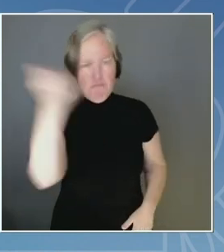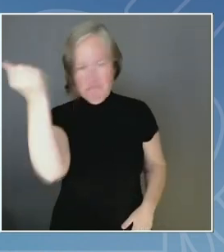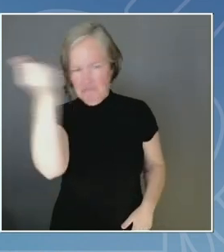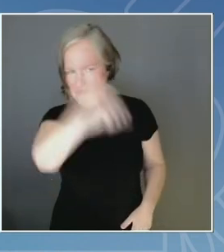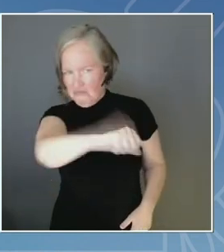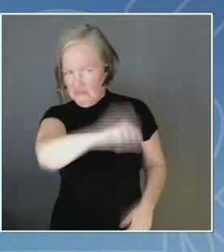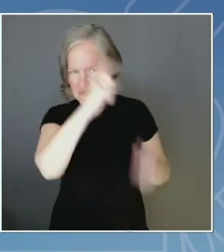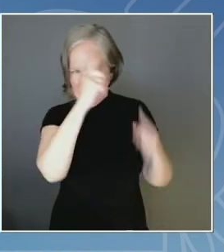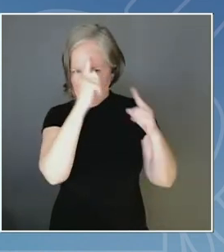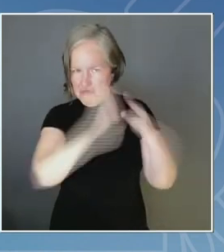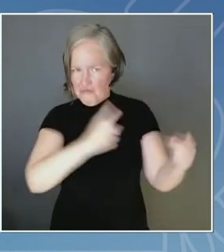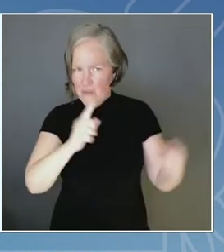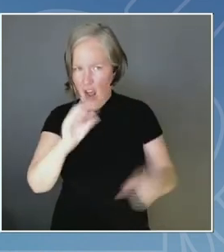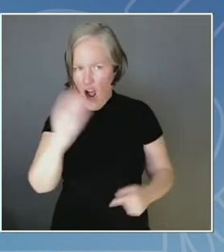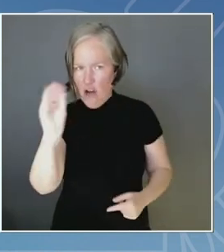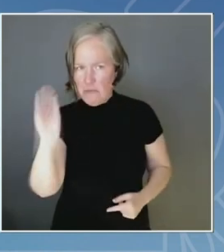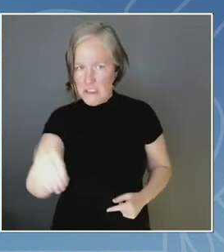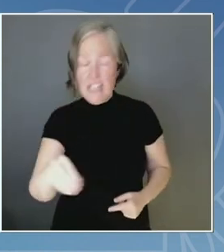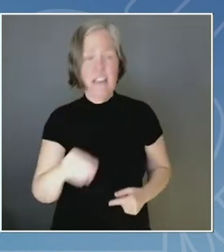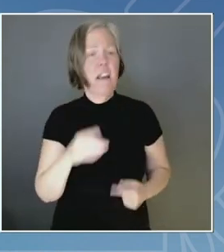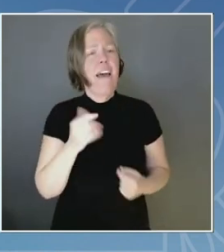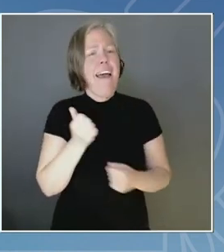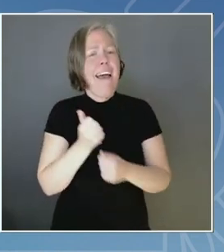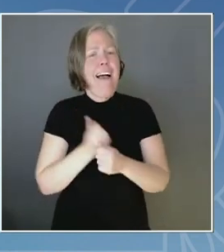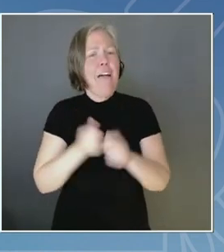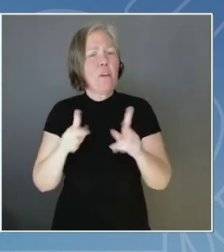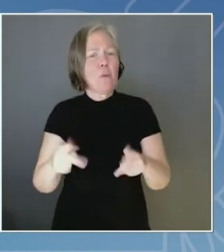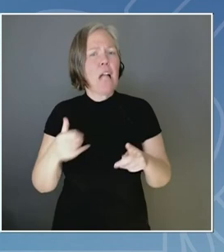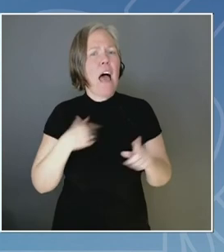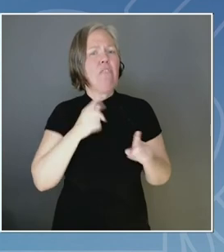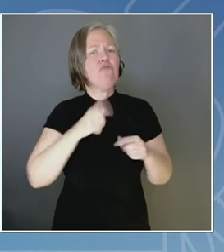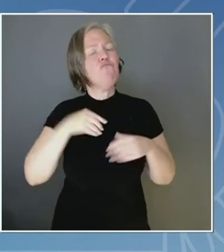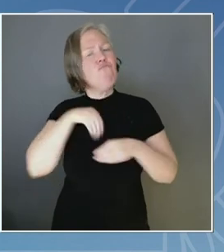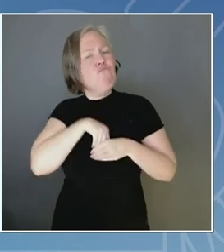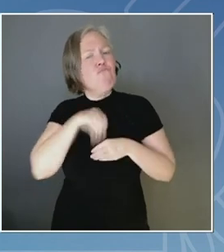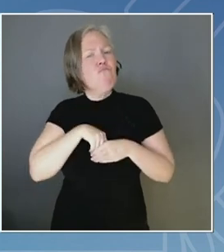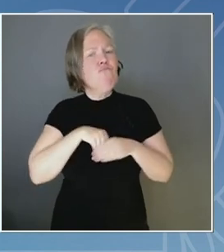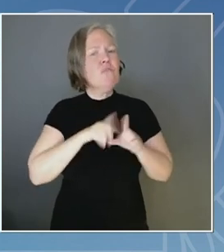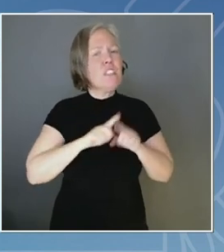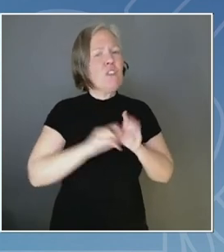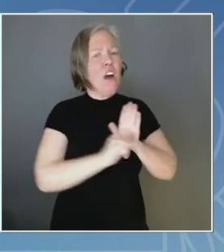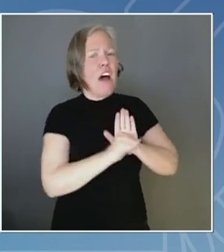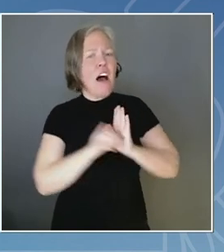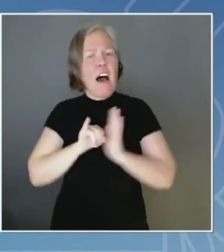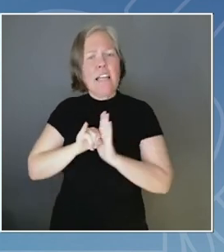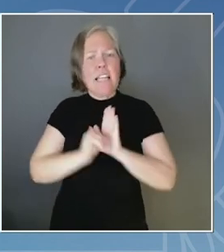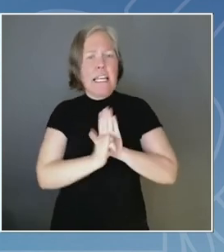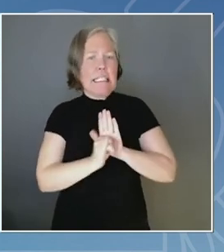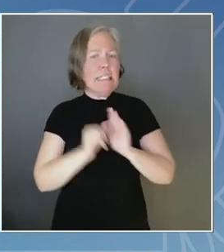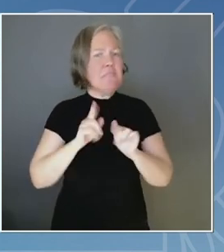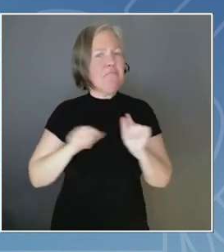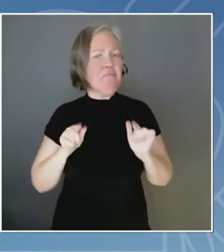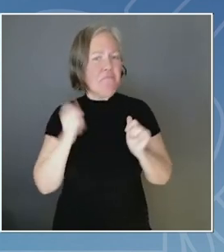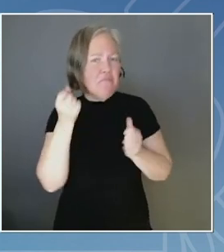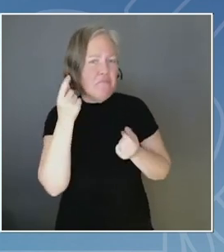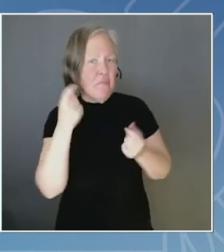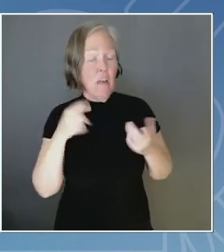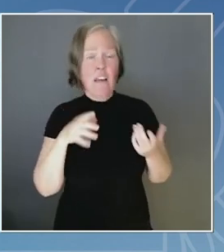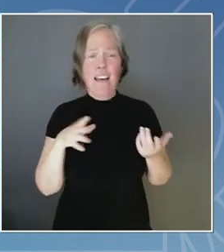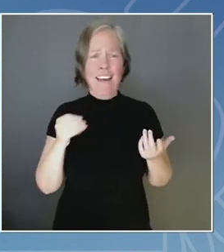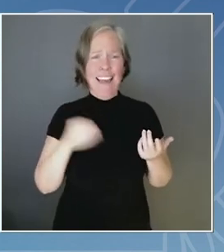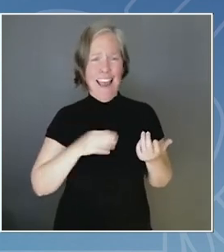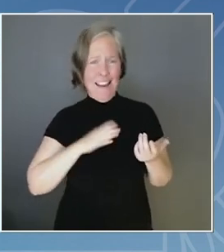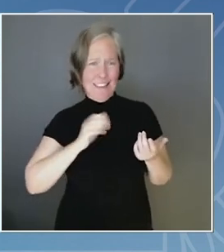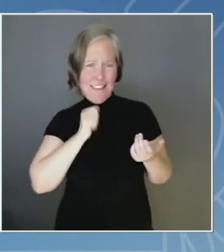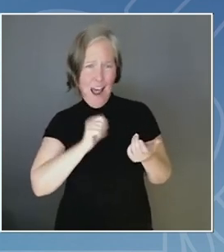what identity you are or you aren't. And from a national security and foreign policy